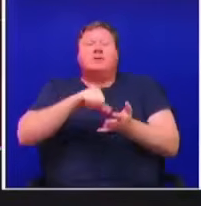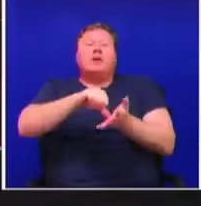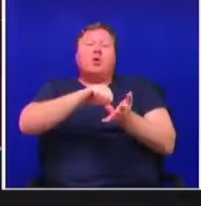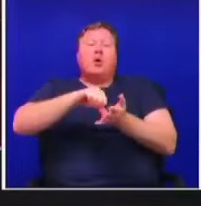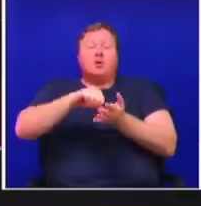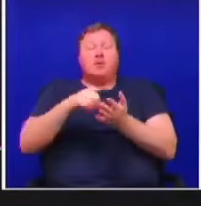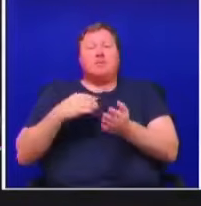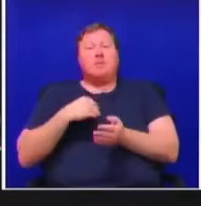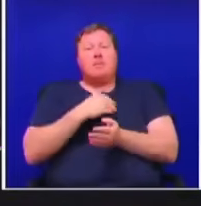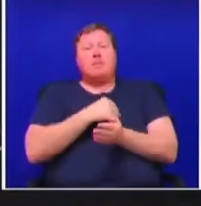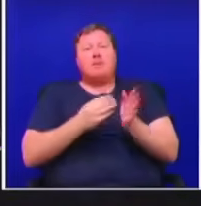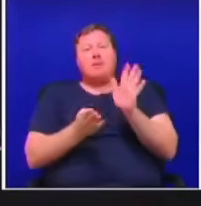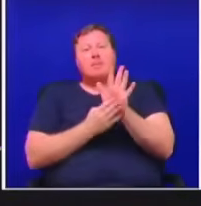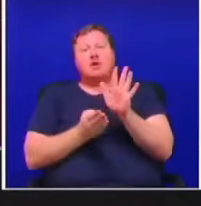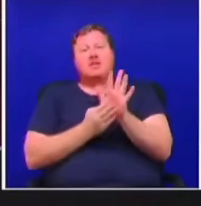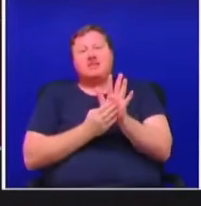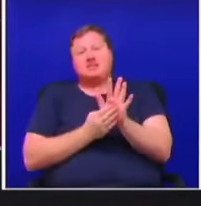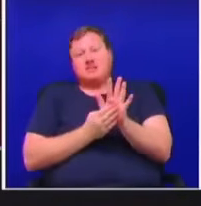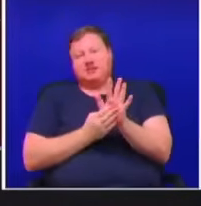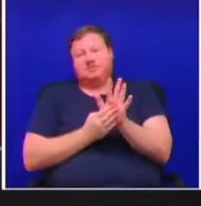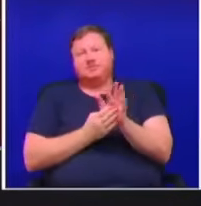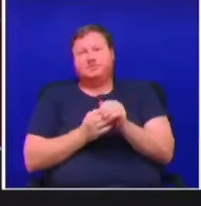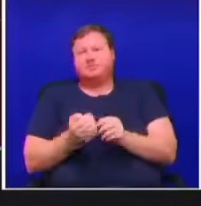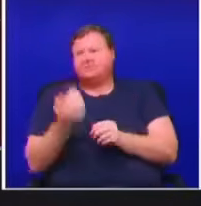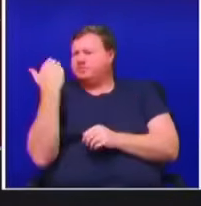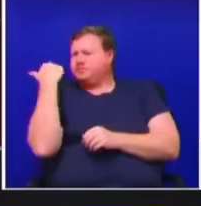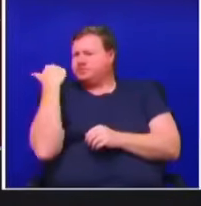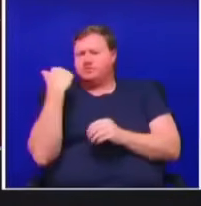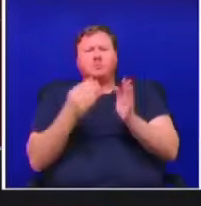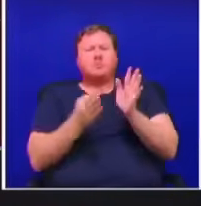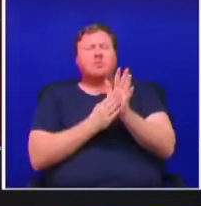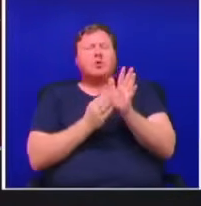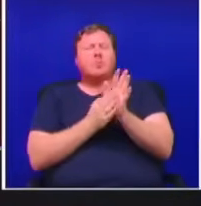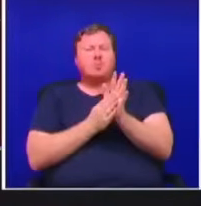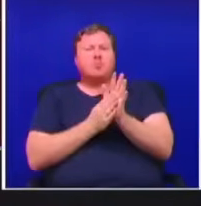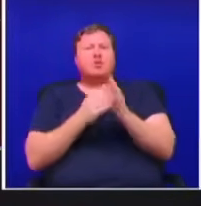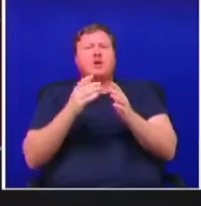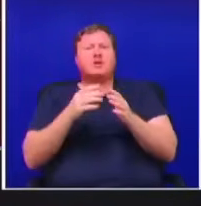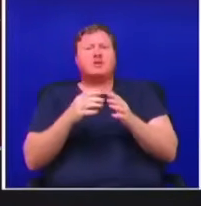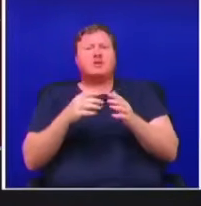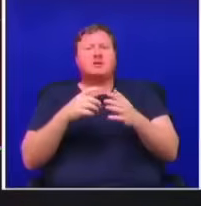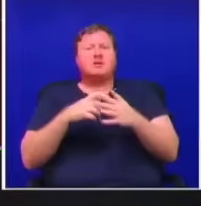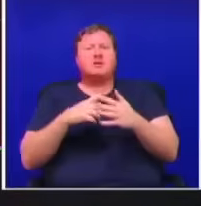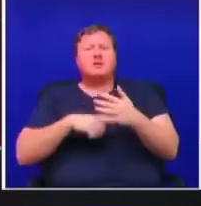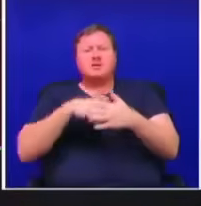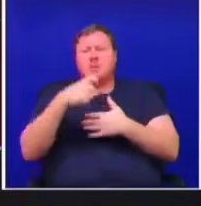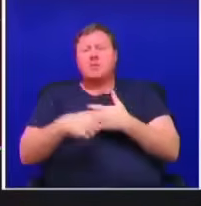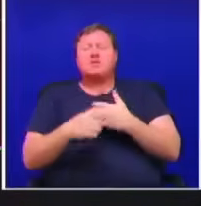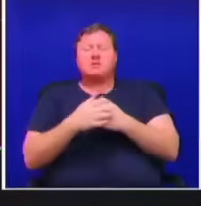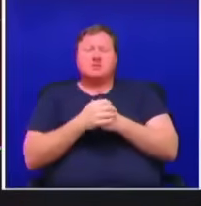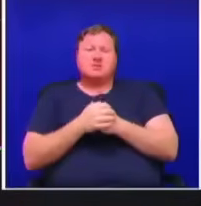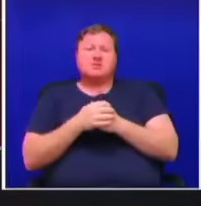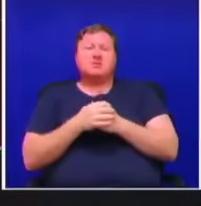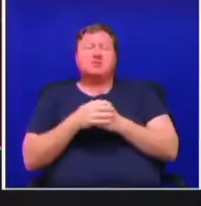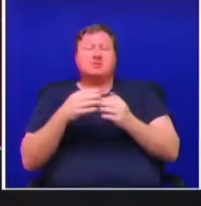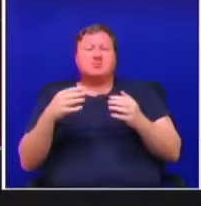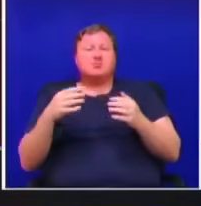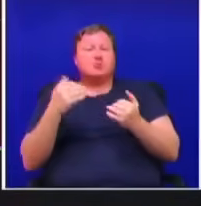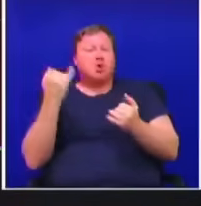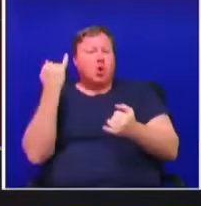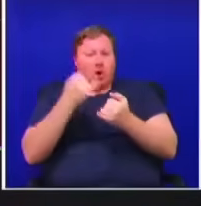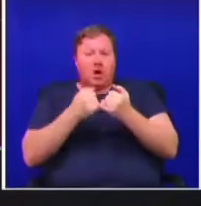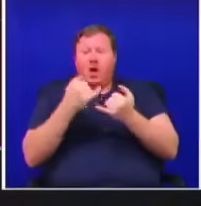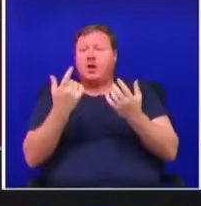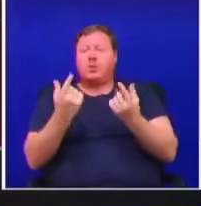held a BRICS summit yesterday online, and Iran was present, as were